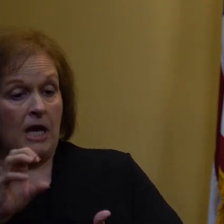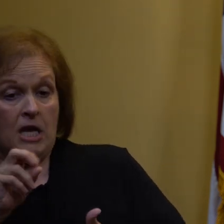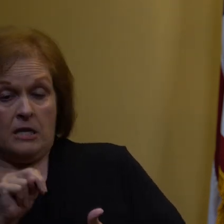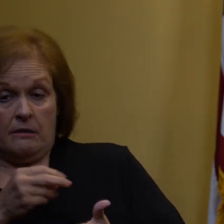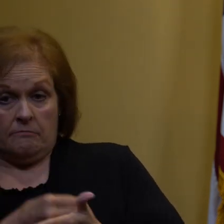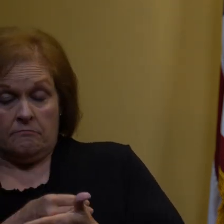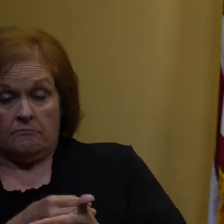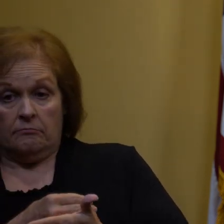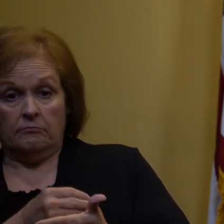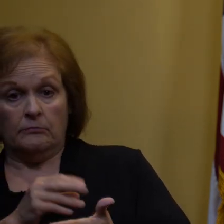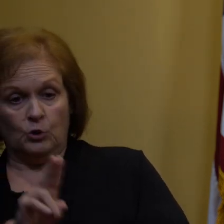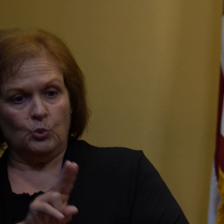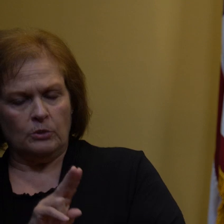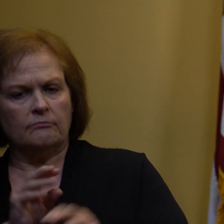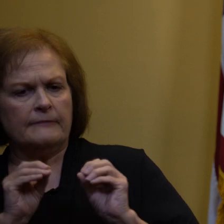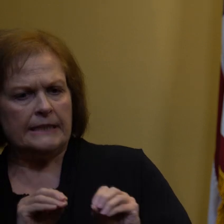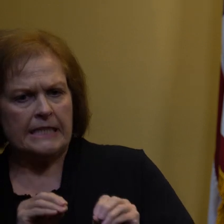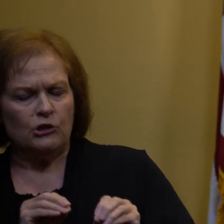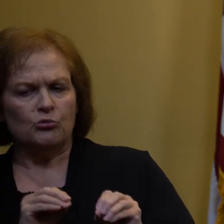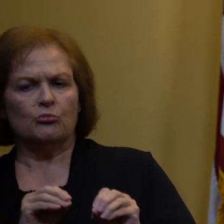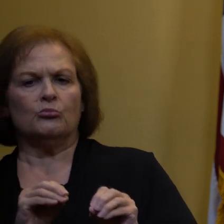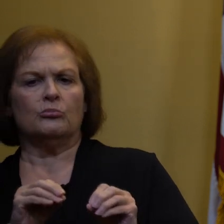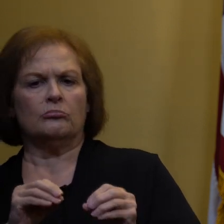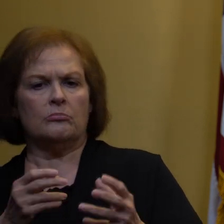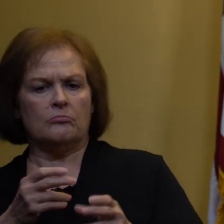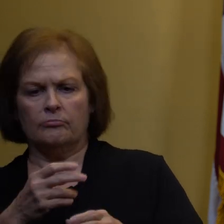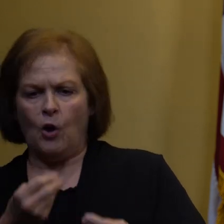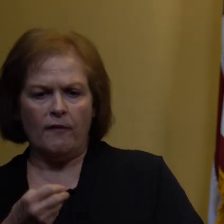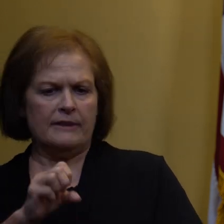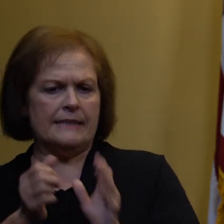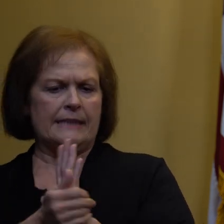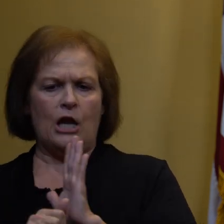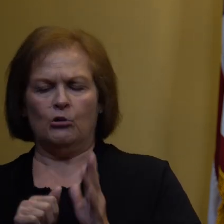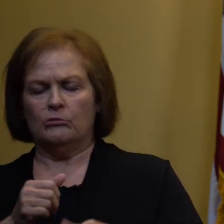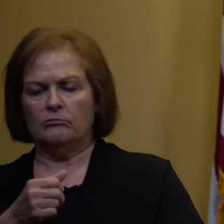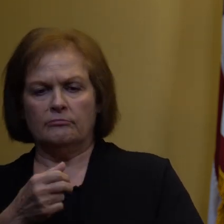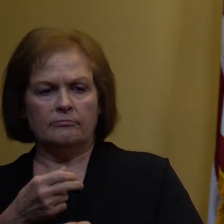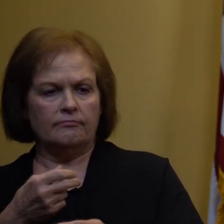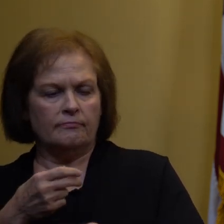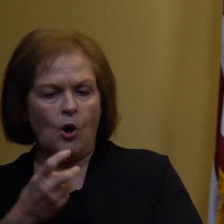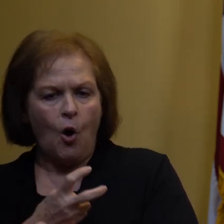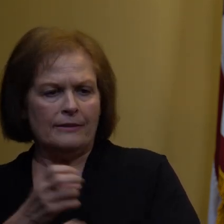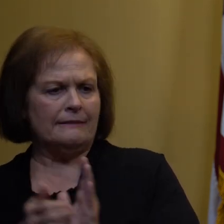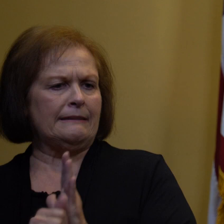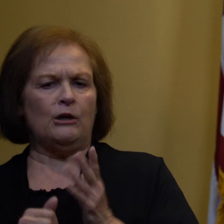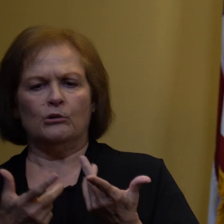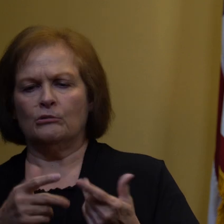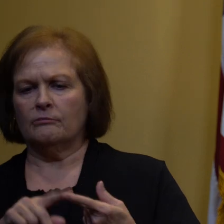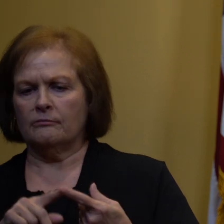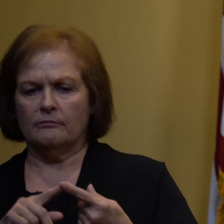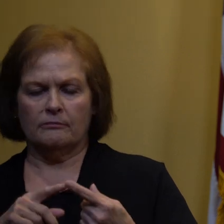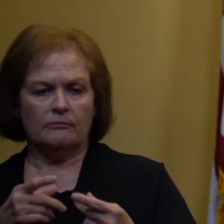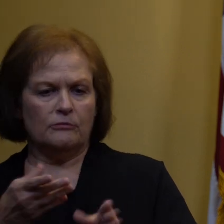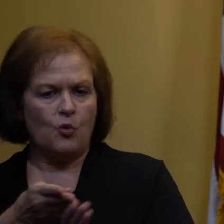with skills, meaning soft skills, hard skills, job placement assistance, career advancement, and of